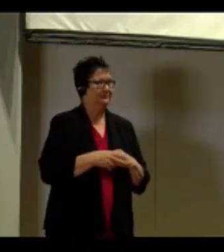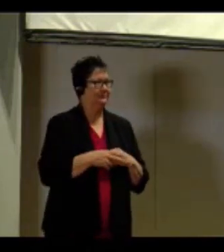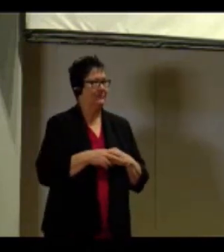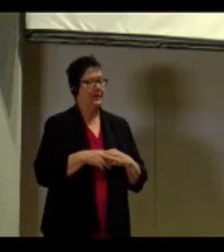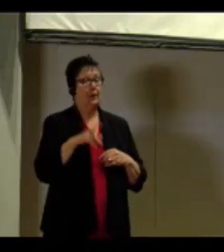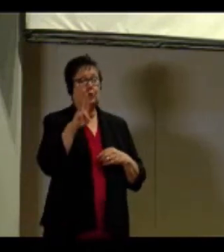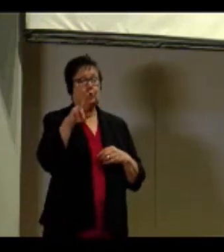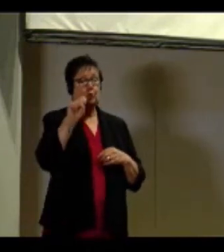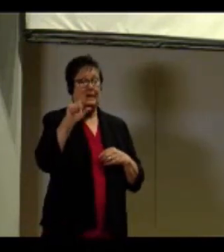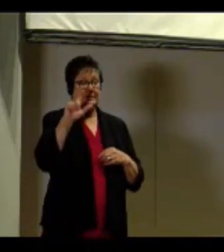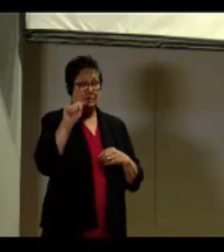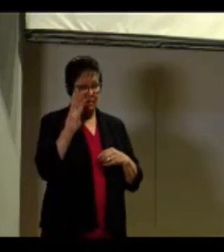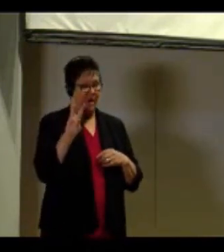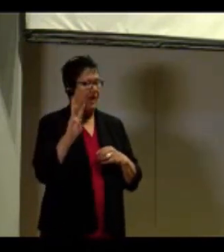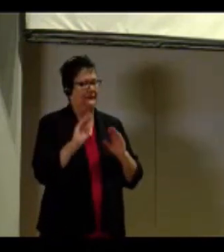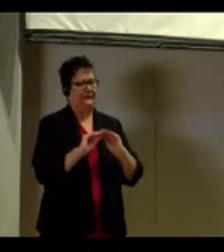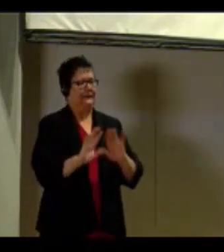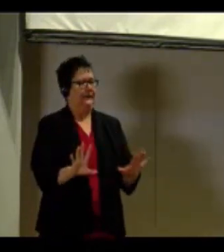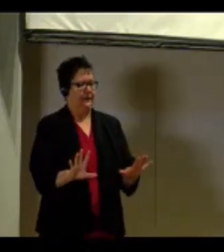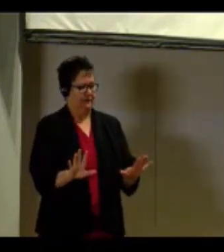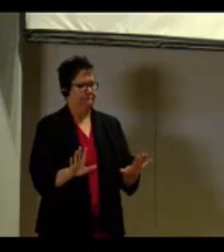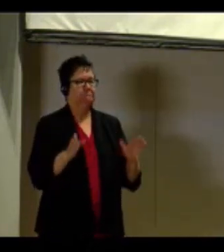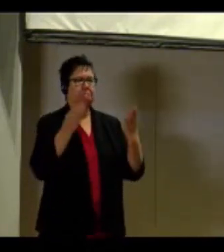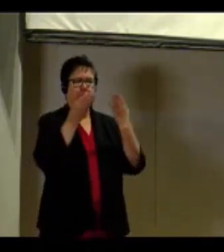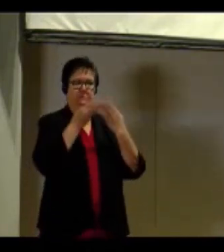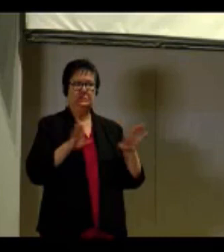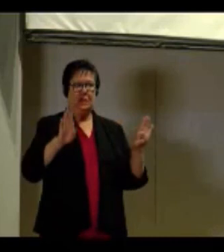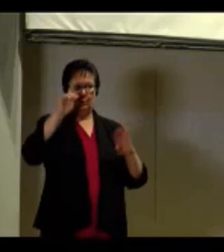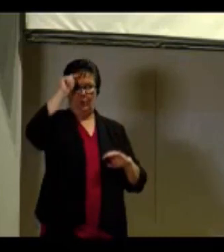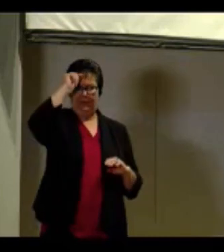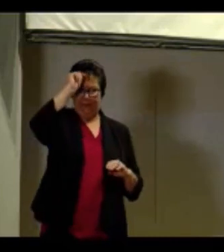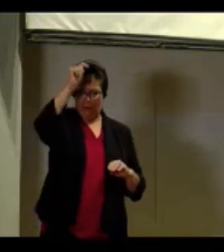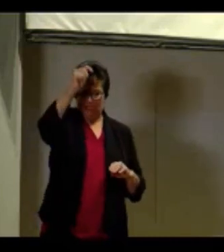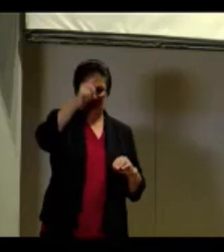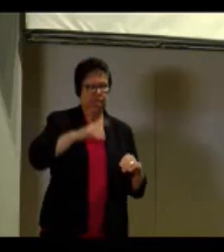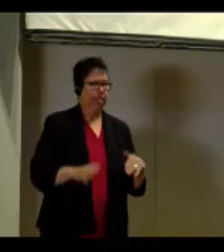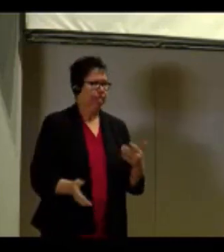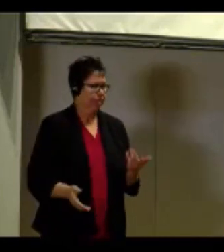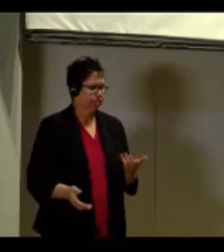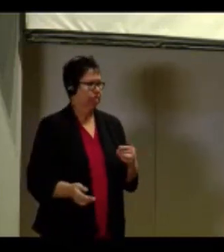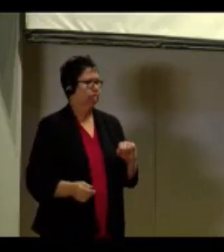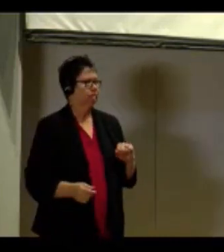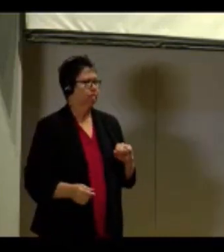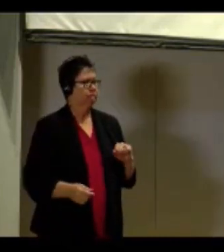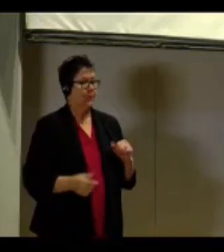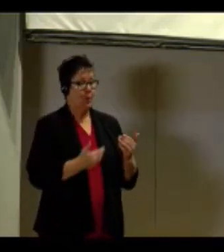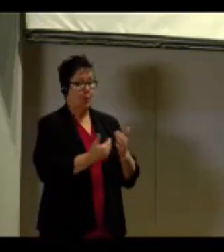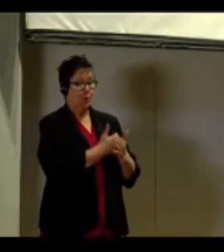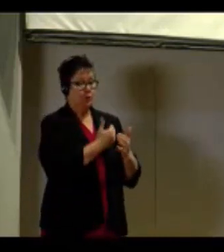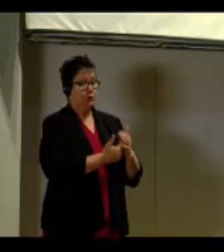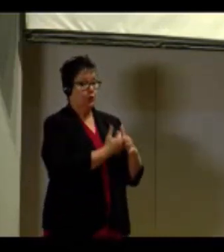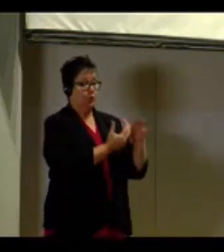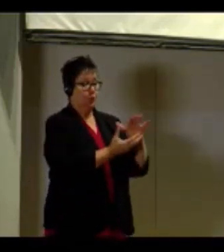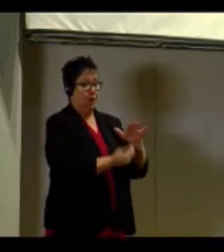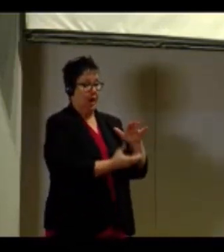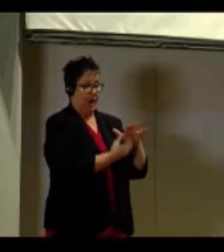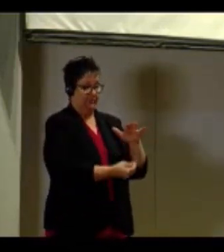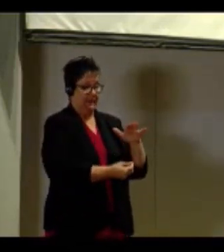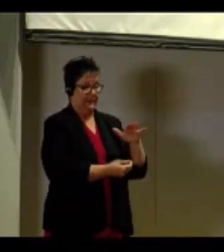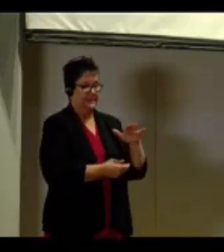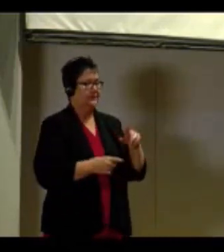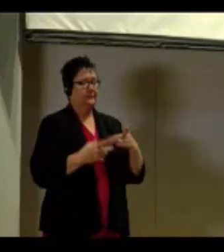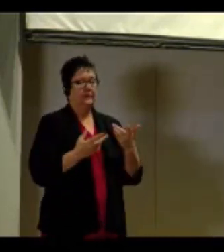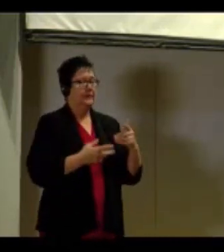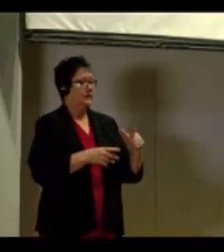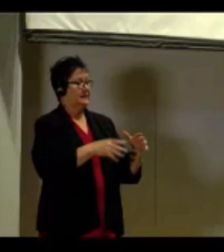under US law, the general theory is that new copies or copies